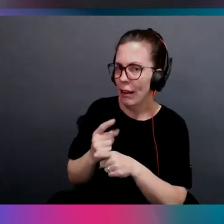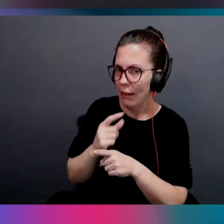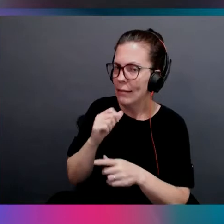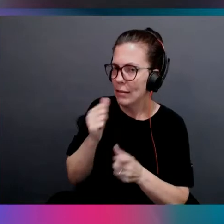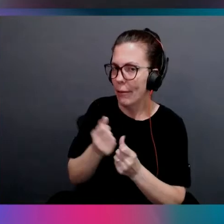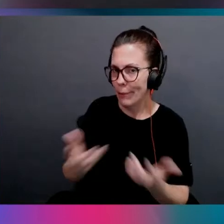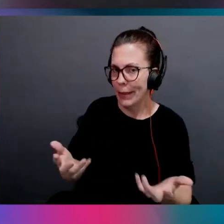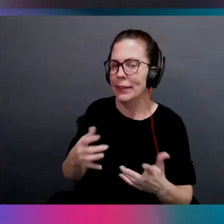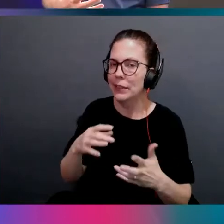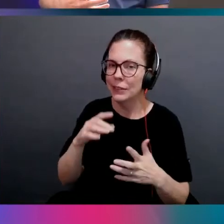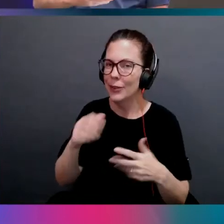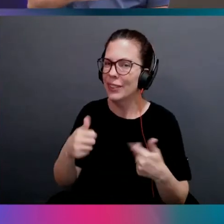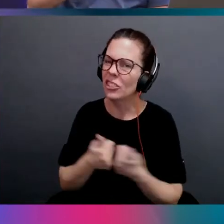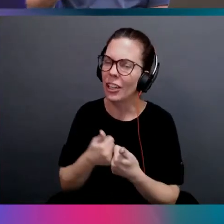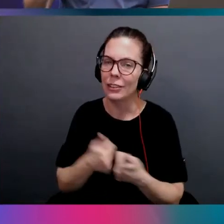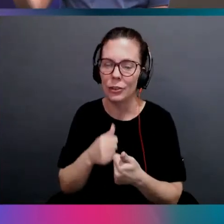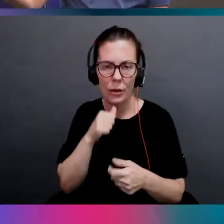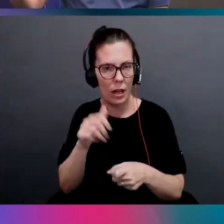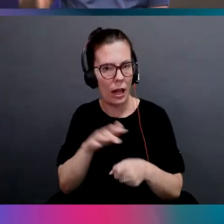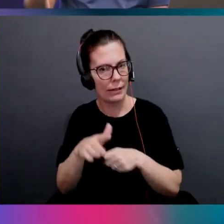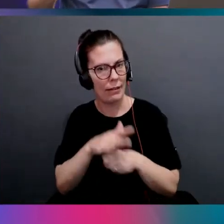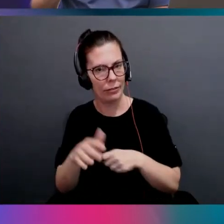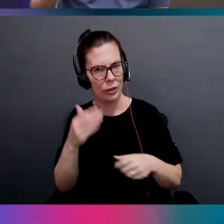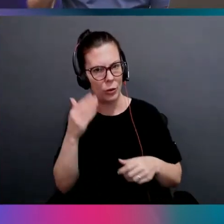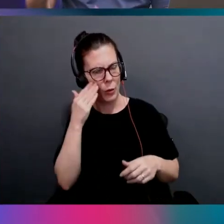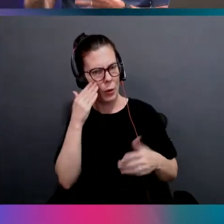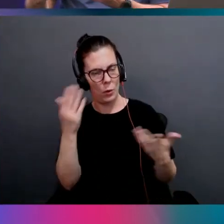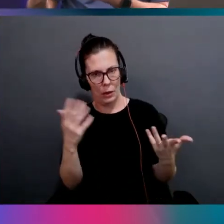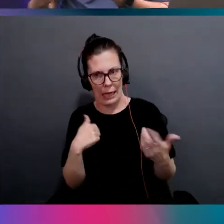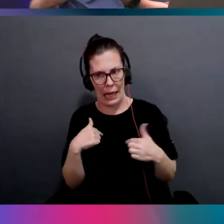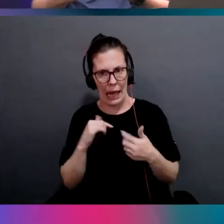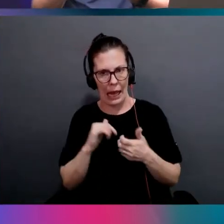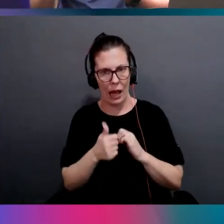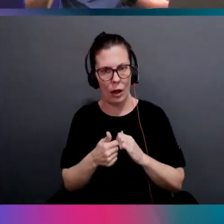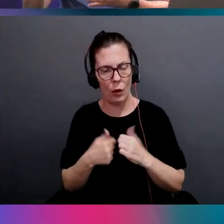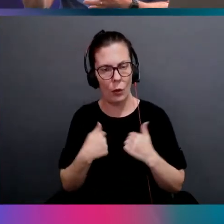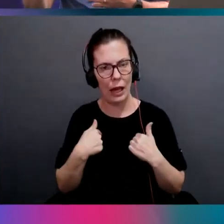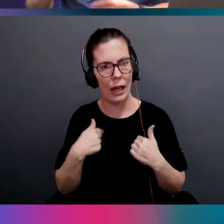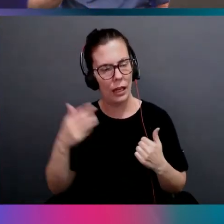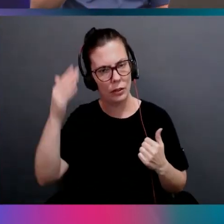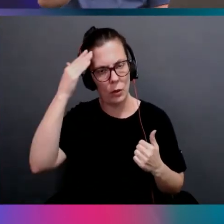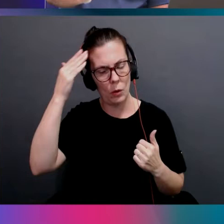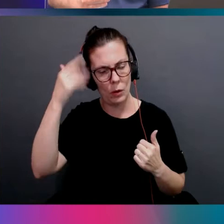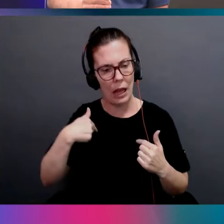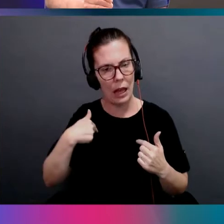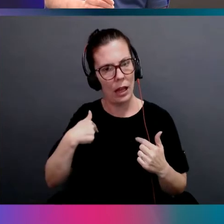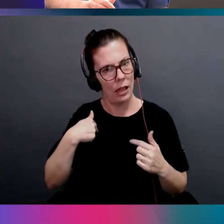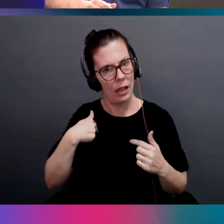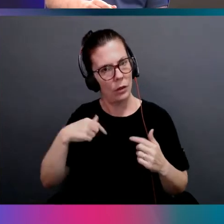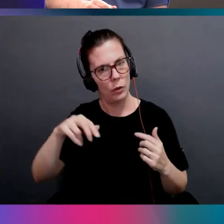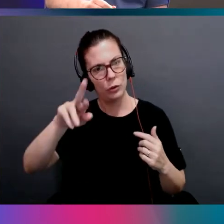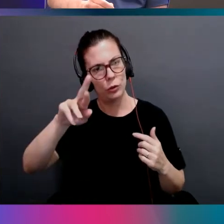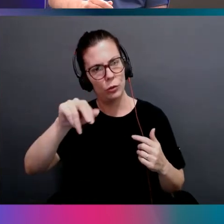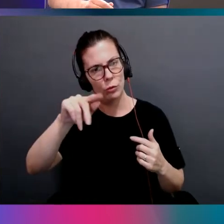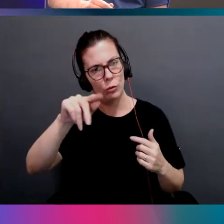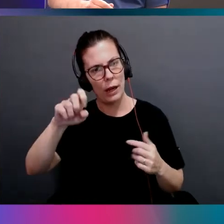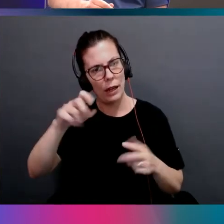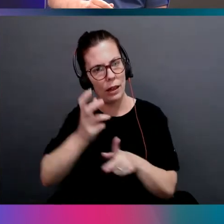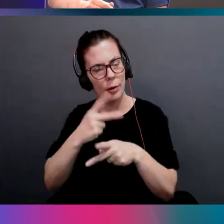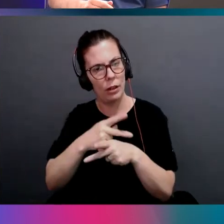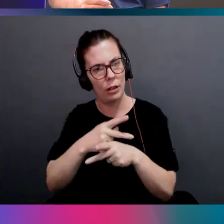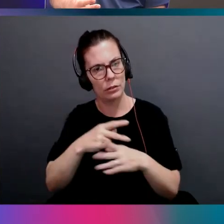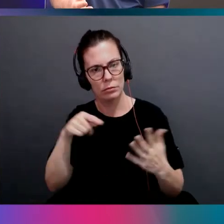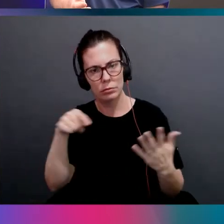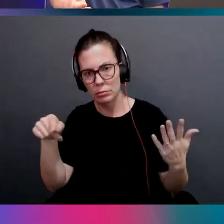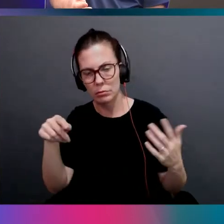there isn't enough to go off of. So how would I come up with an idea of what I might, rate a product as, et cetera? And what happens when I started